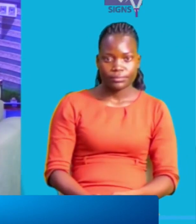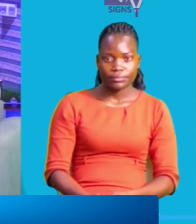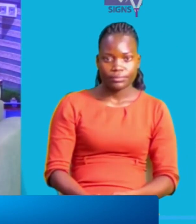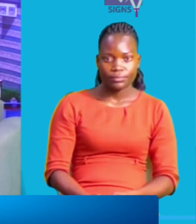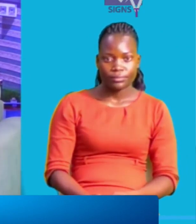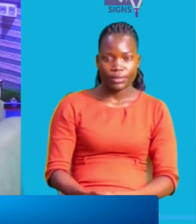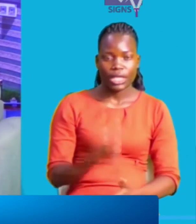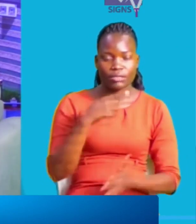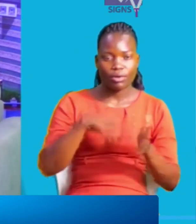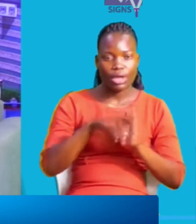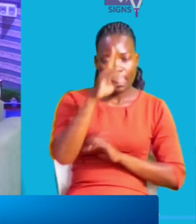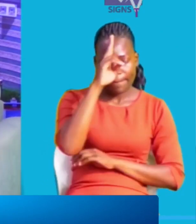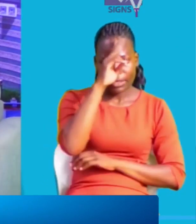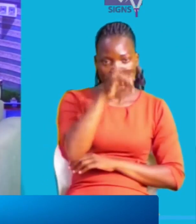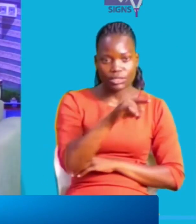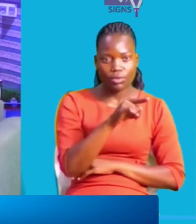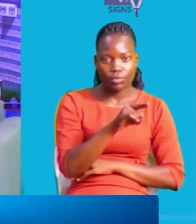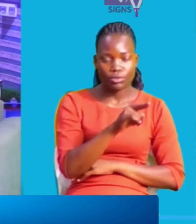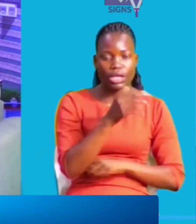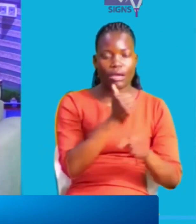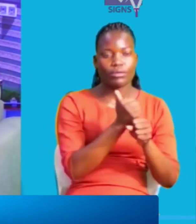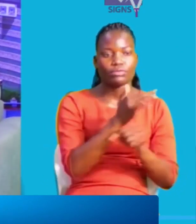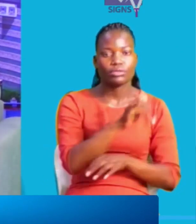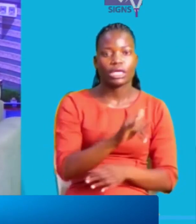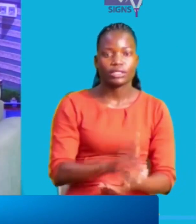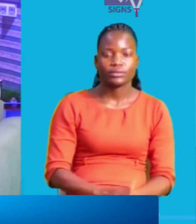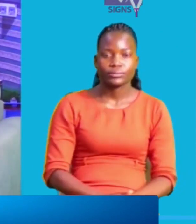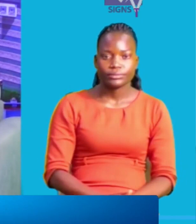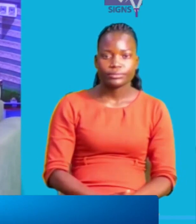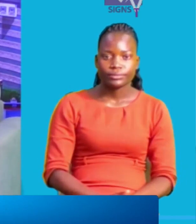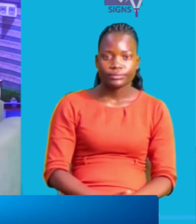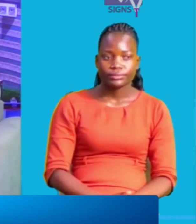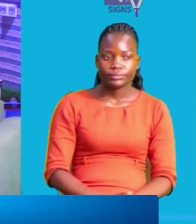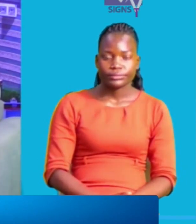Ati huyu askari ndio anafanya namna gani? Ndiye amefanya. Yeah.